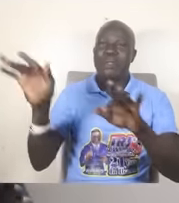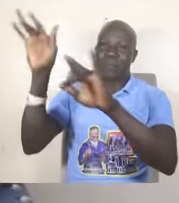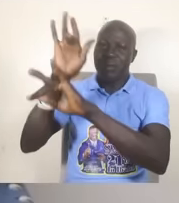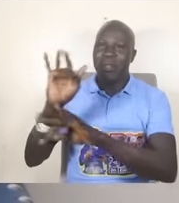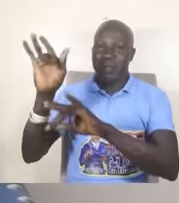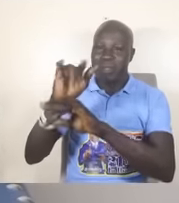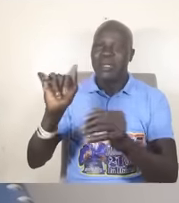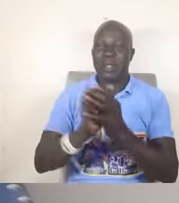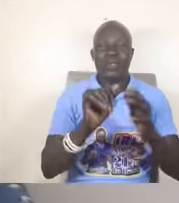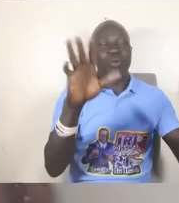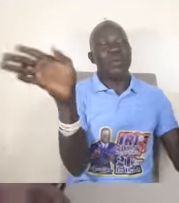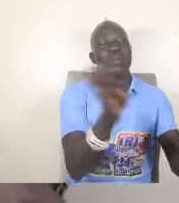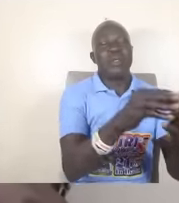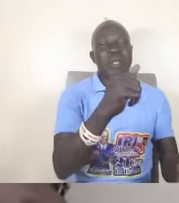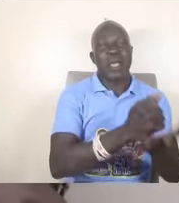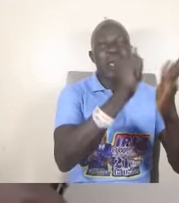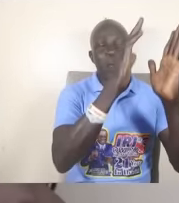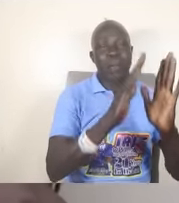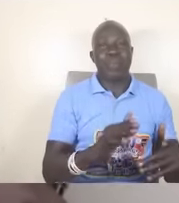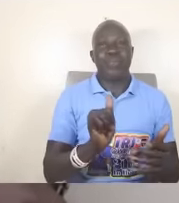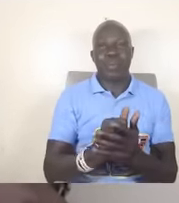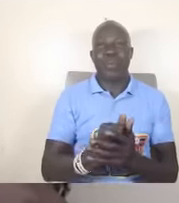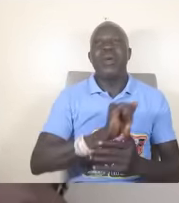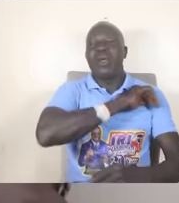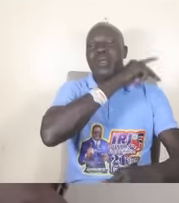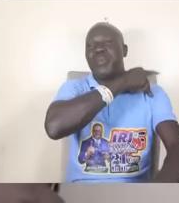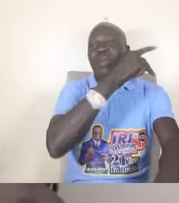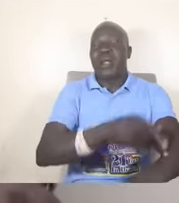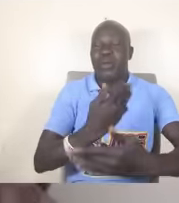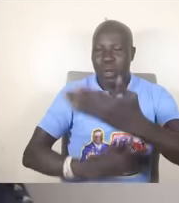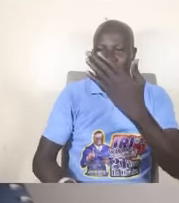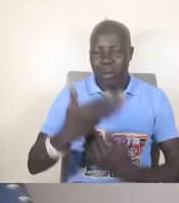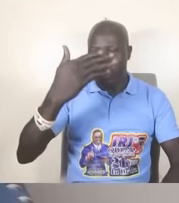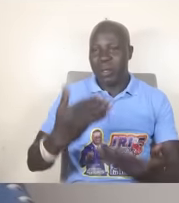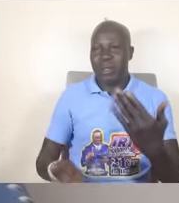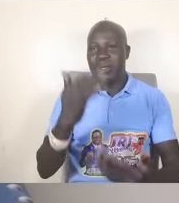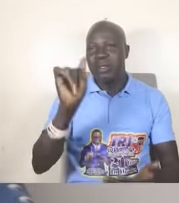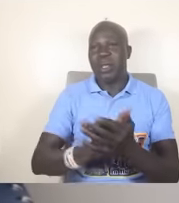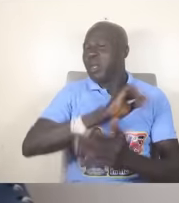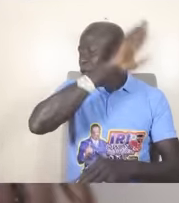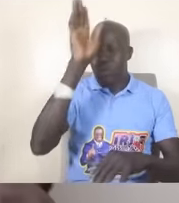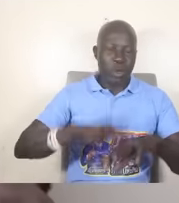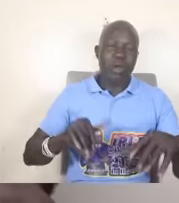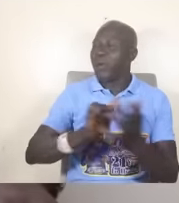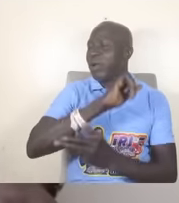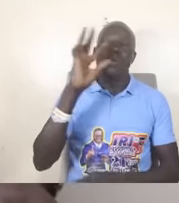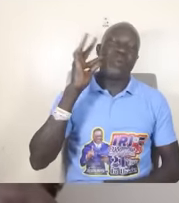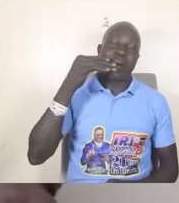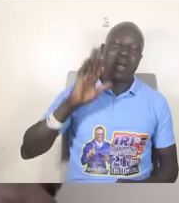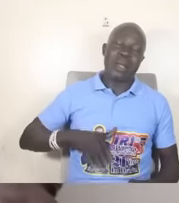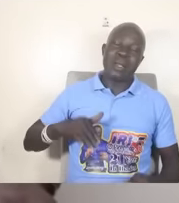Amen. O lọ kan ìrànlọ́wọ́. Amen. Alágbóyún ẹ̀wọ́rẹ́ ló máa bímọ. Amen. Ìránṣẹ́ wọn ni pé ọ ní àgàmọ́.